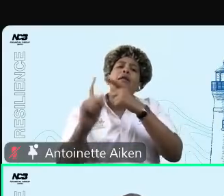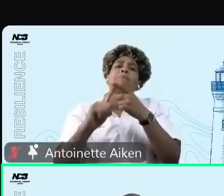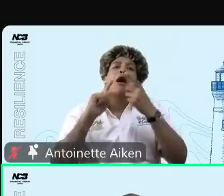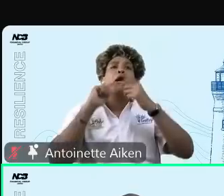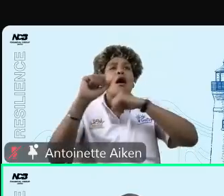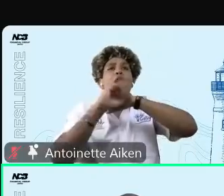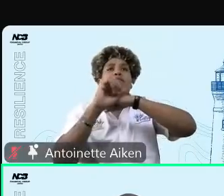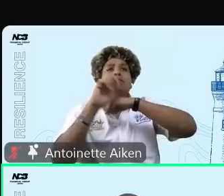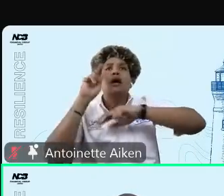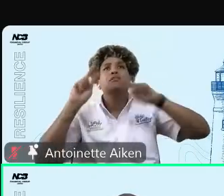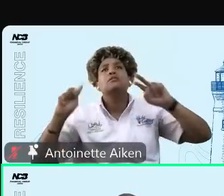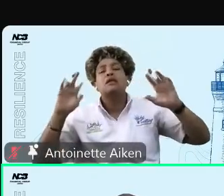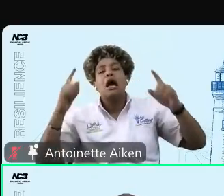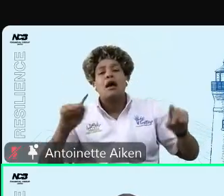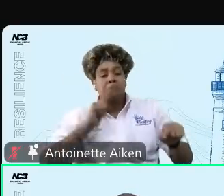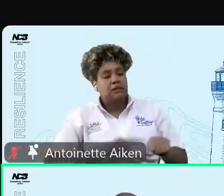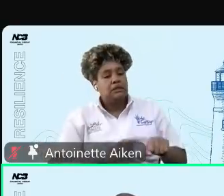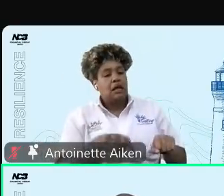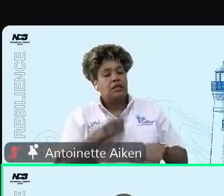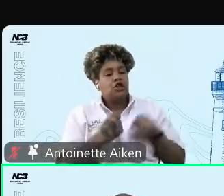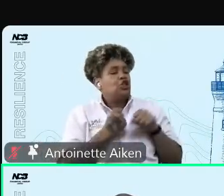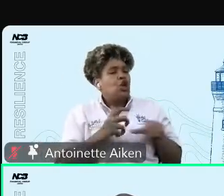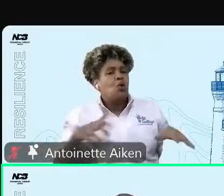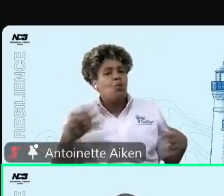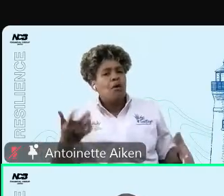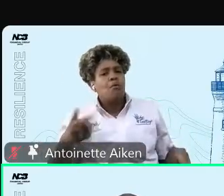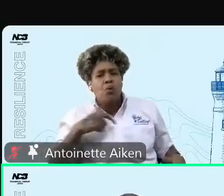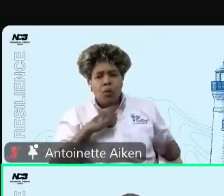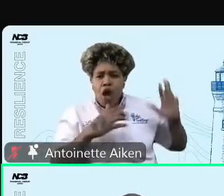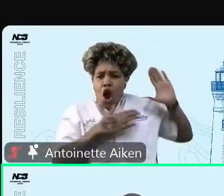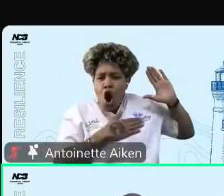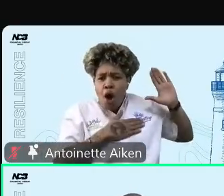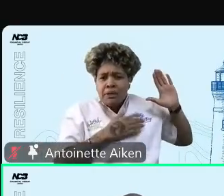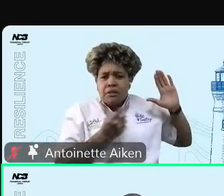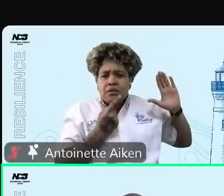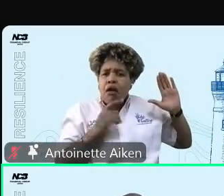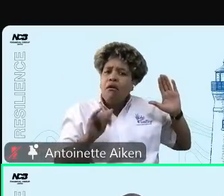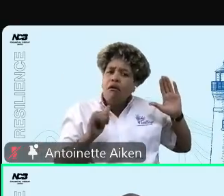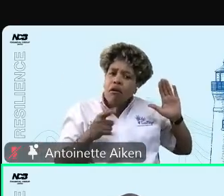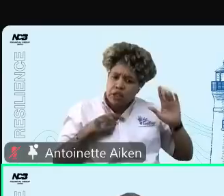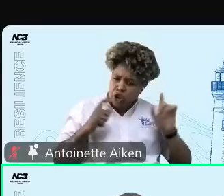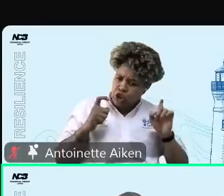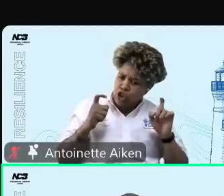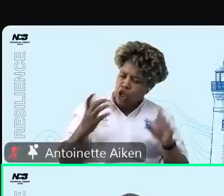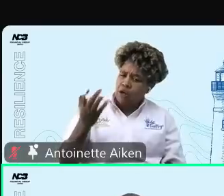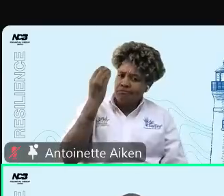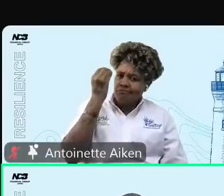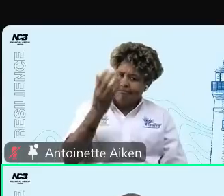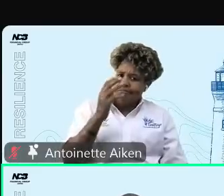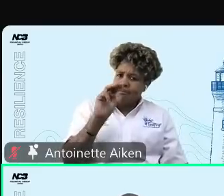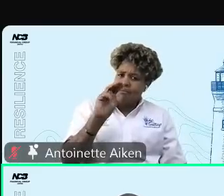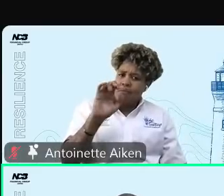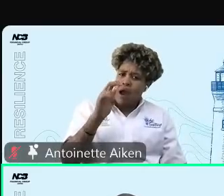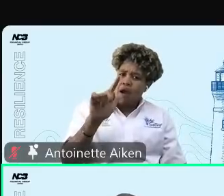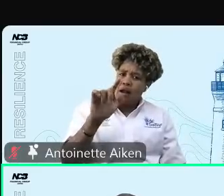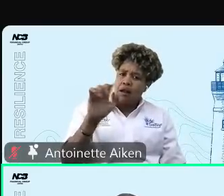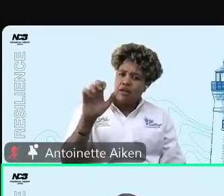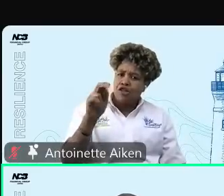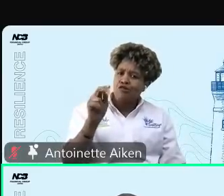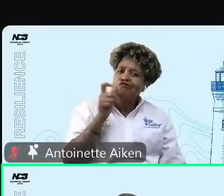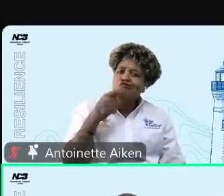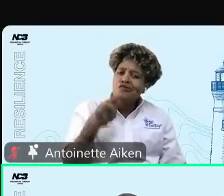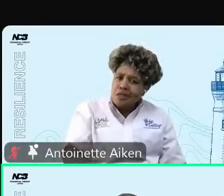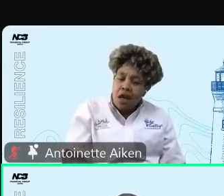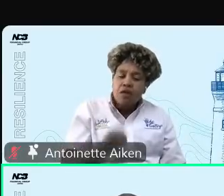advertising. At the beginning of the year, we committed, as the chair indicated, to improve our key